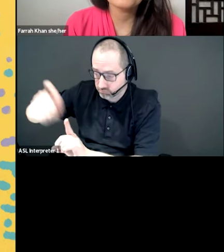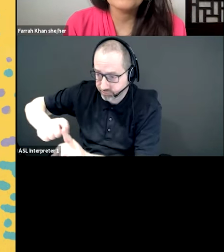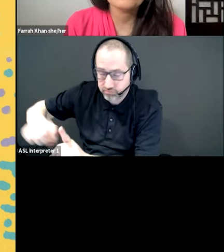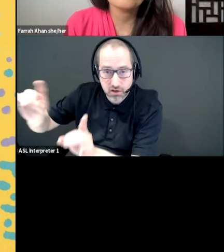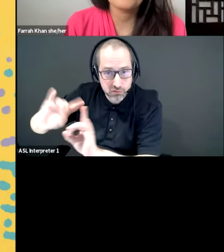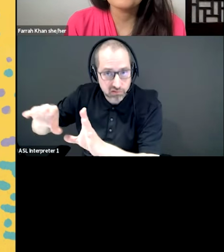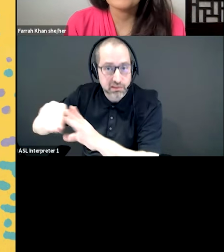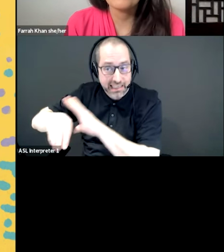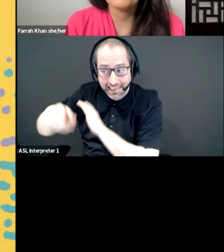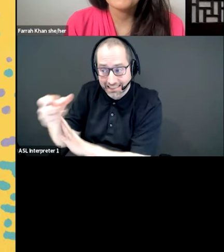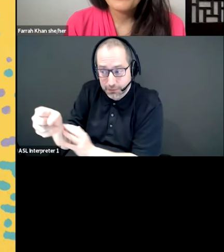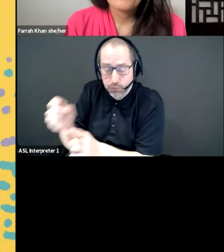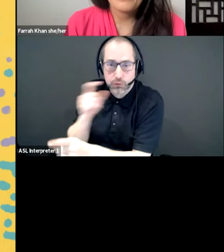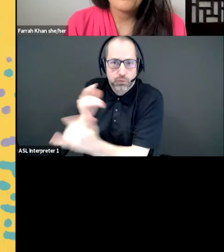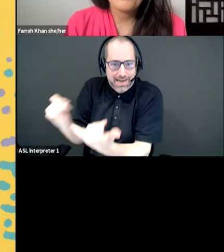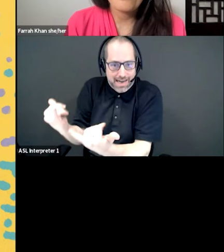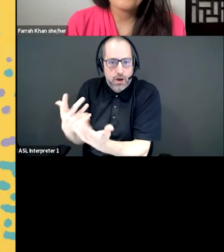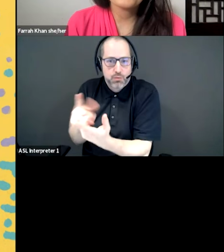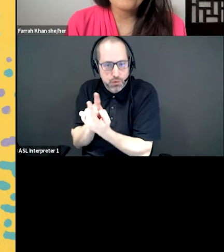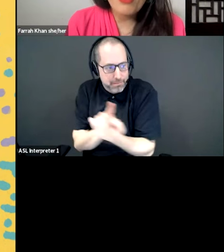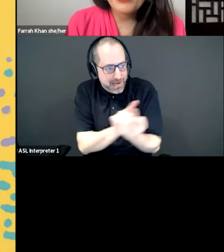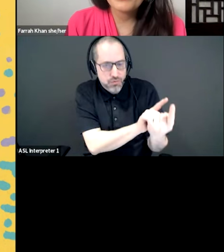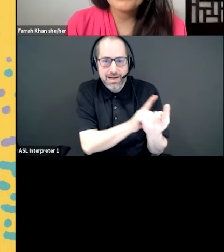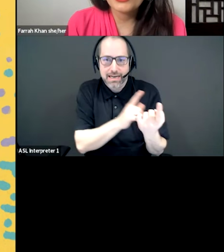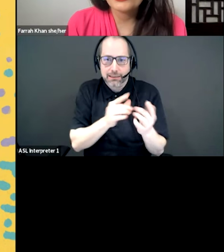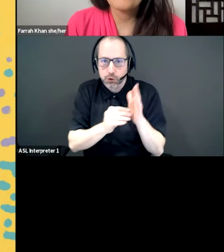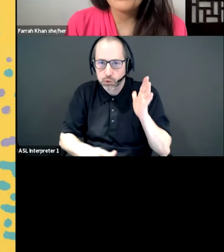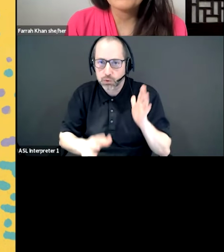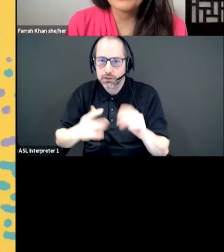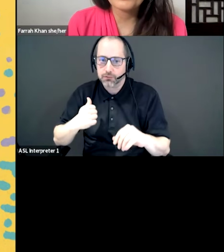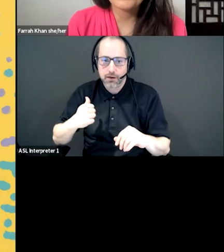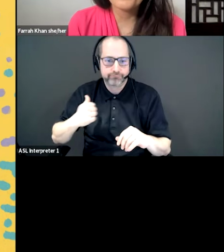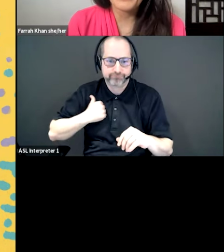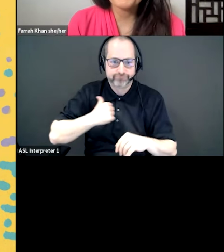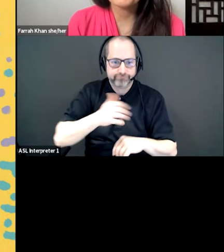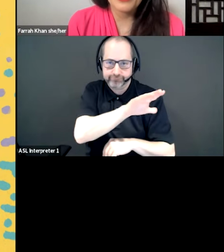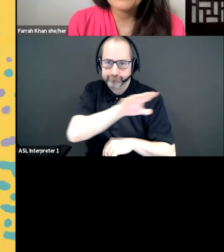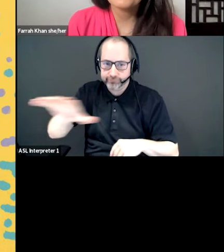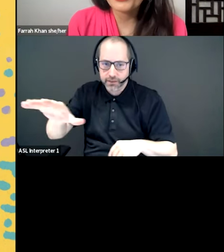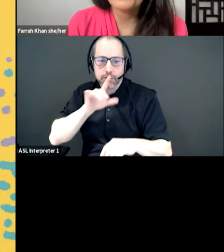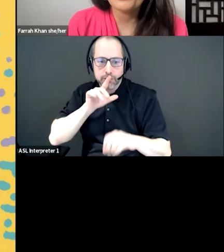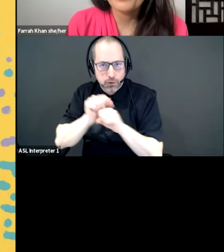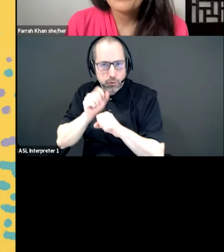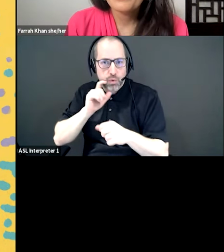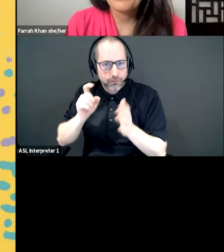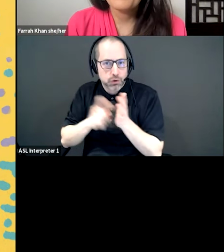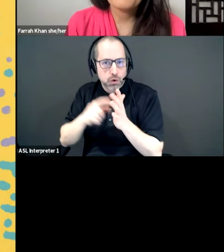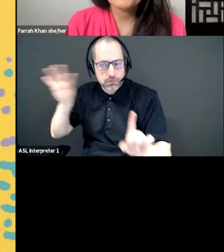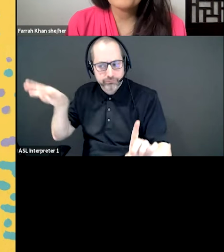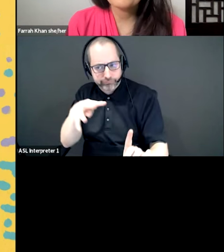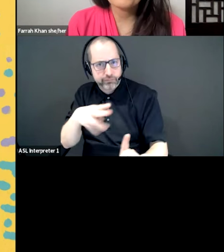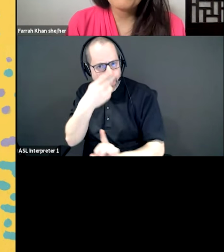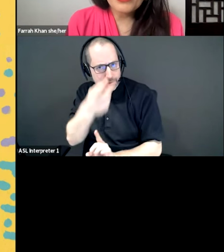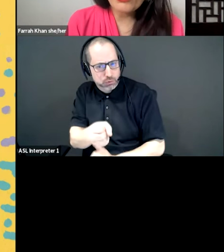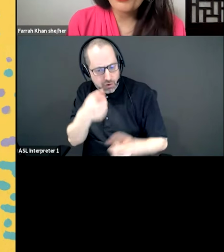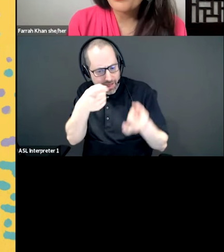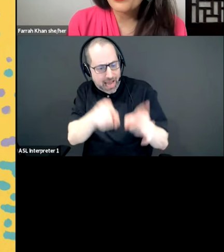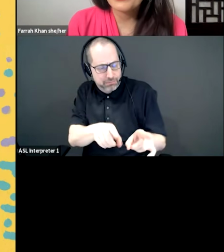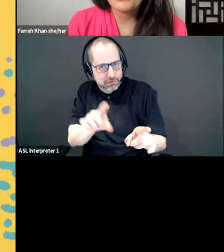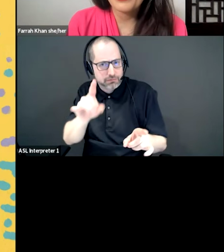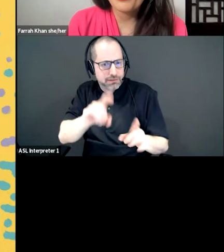which are students from coast to coast that are drawing attention to the fact that sexual assault happens in high school too. And they've been doing